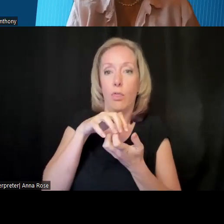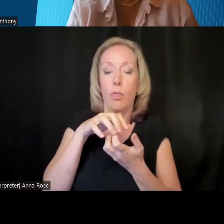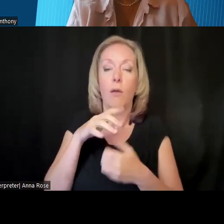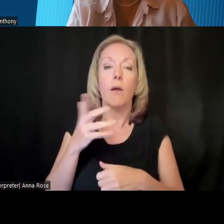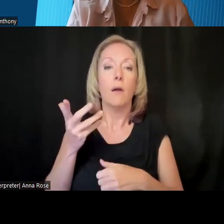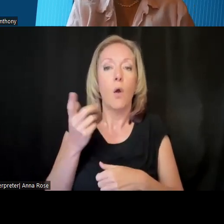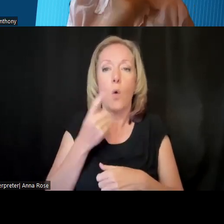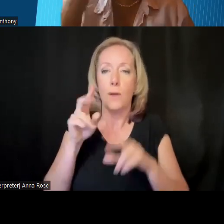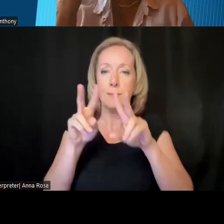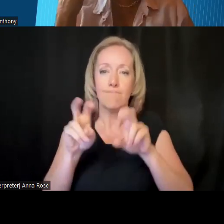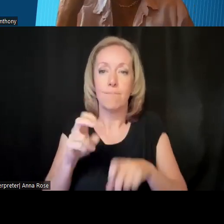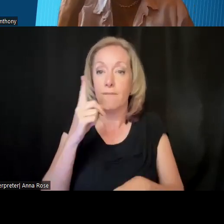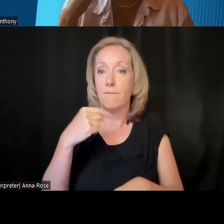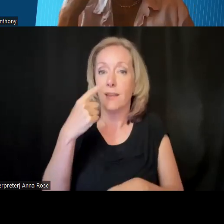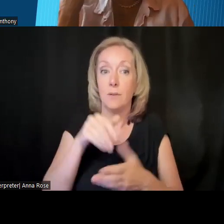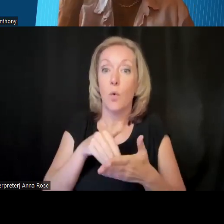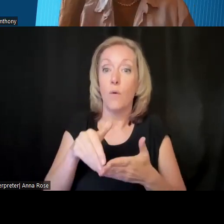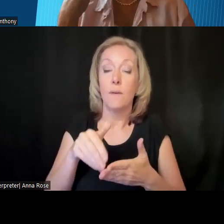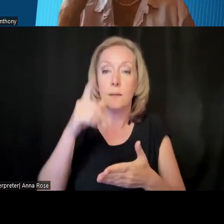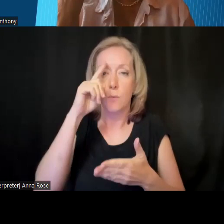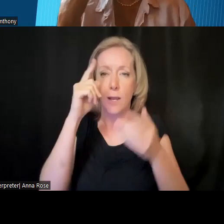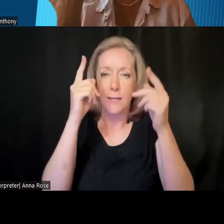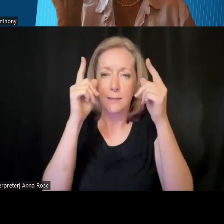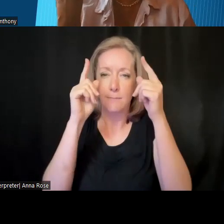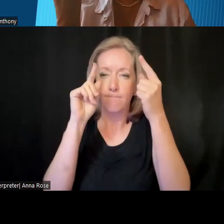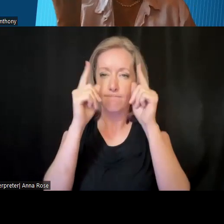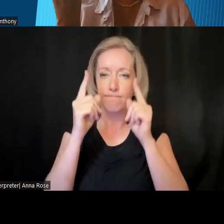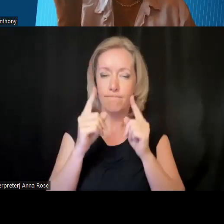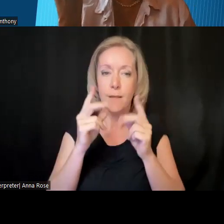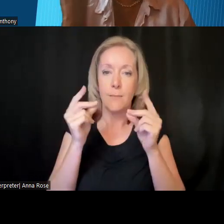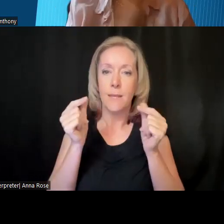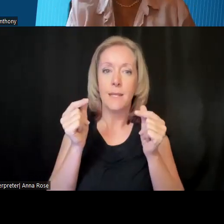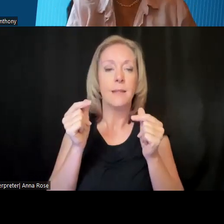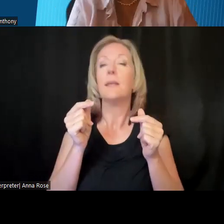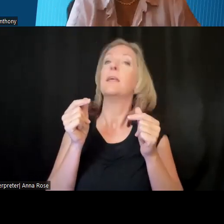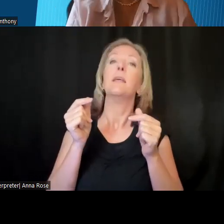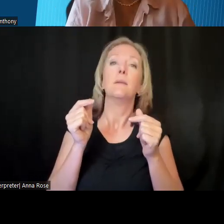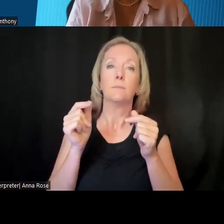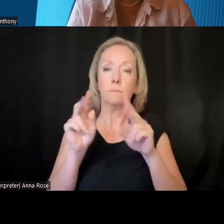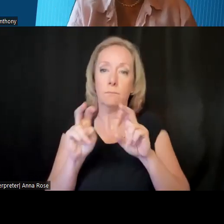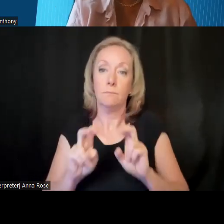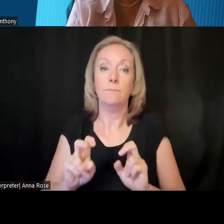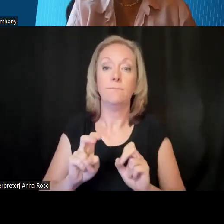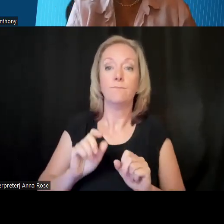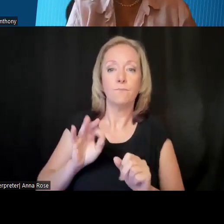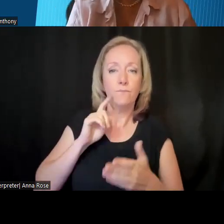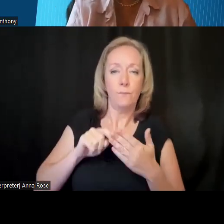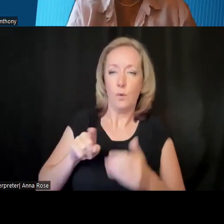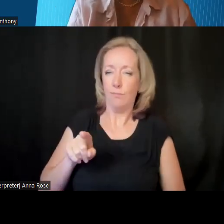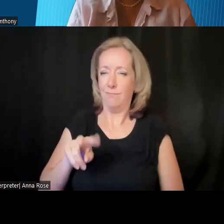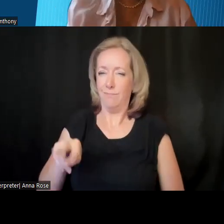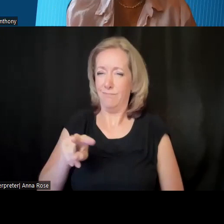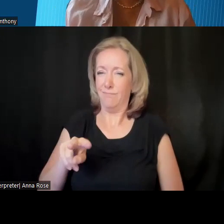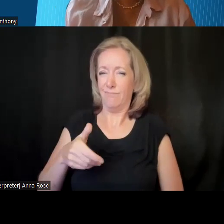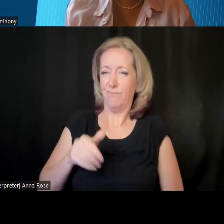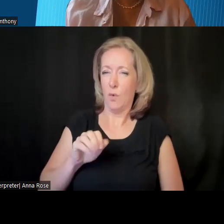look at people's faces all the time, and our brain immediately starts giving us a story. So if you see something and you think, I'm